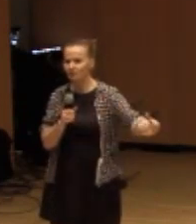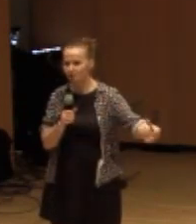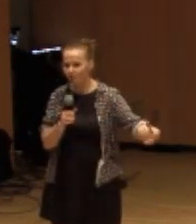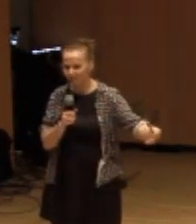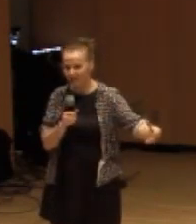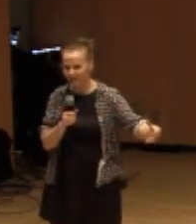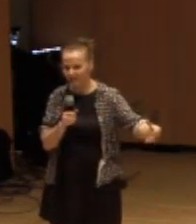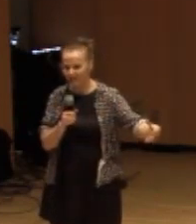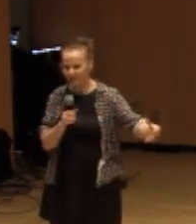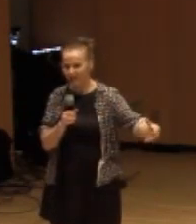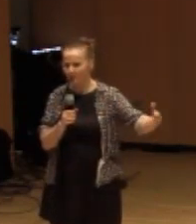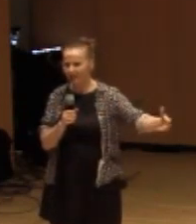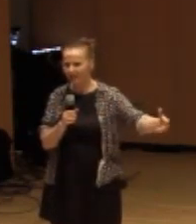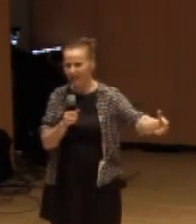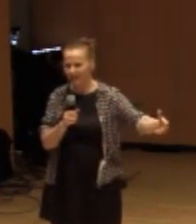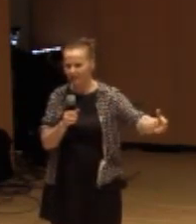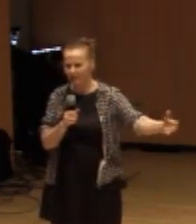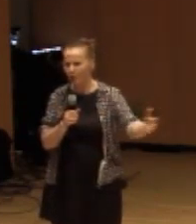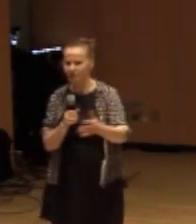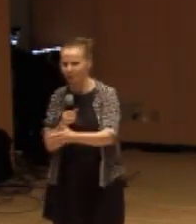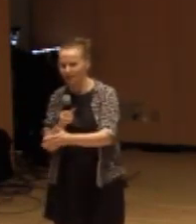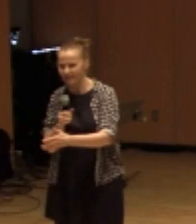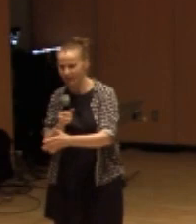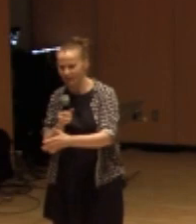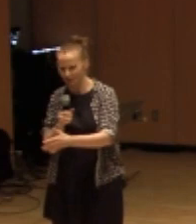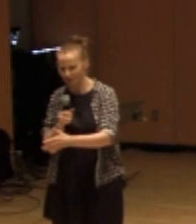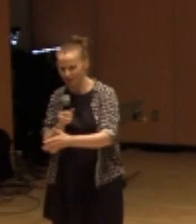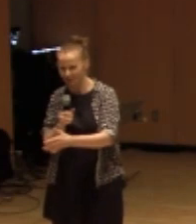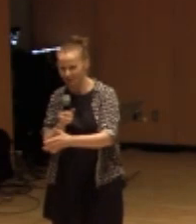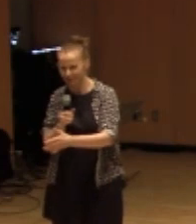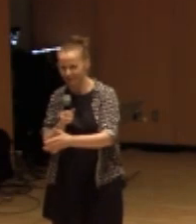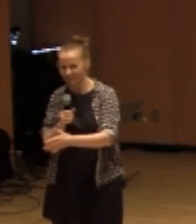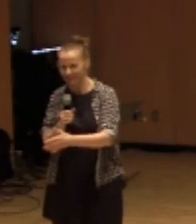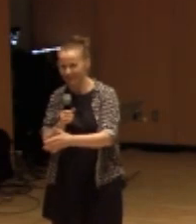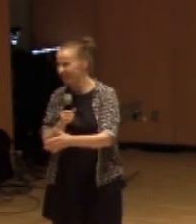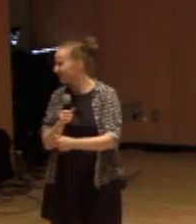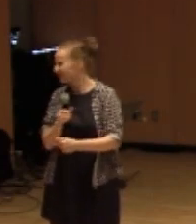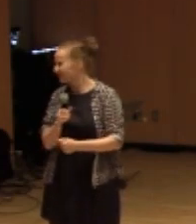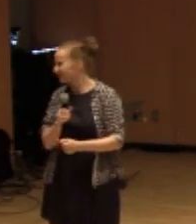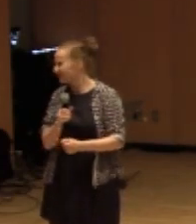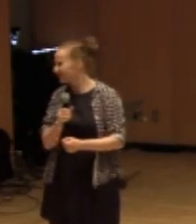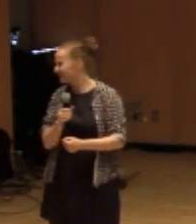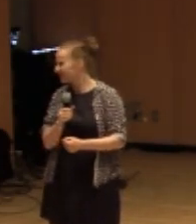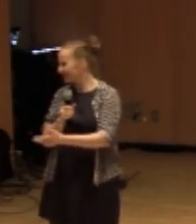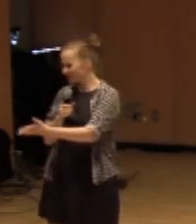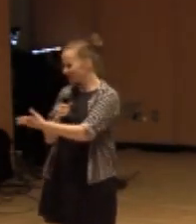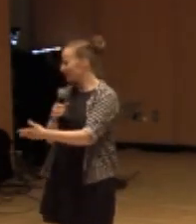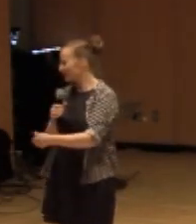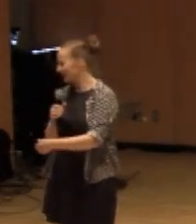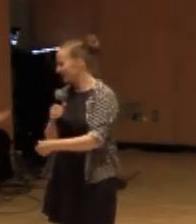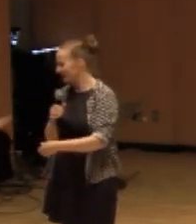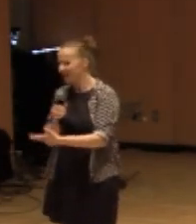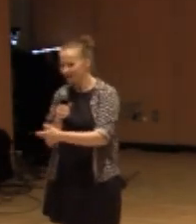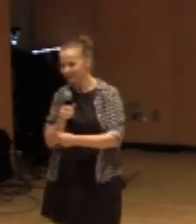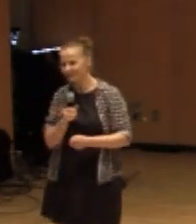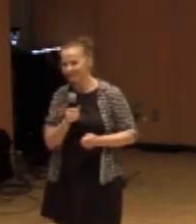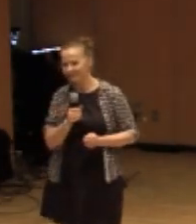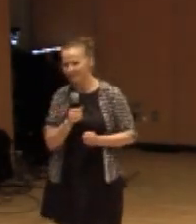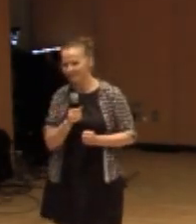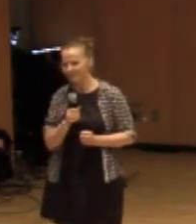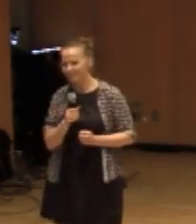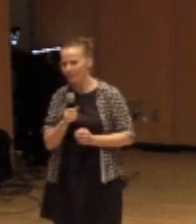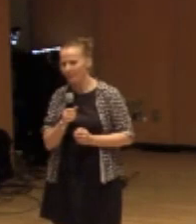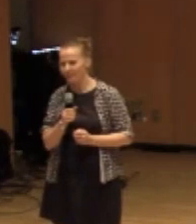go with one choice and play that but also play the other choice wait yeah play the opposite play the